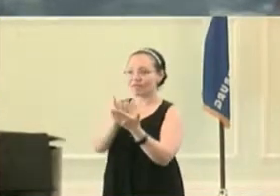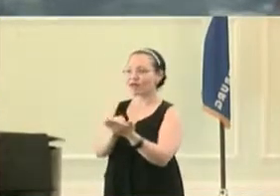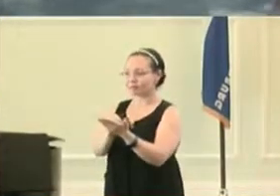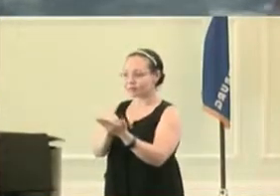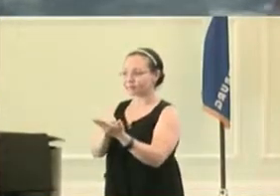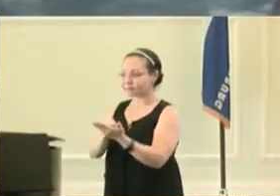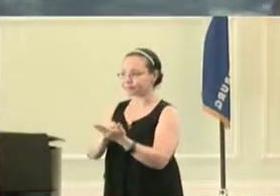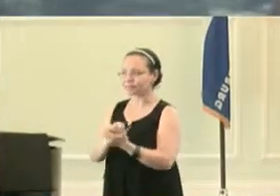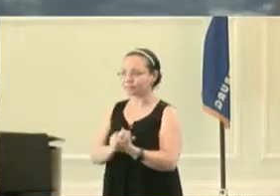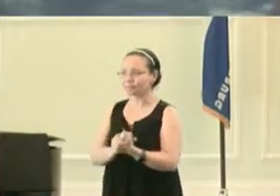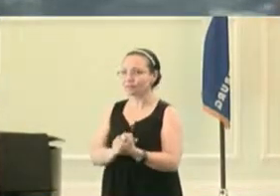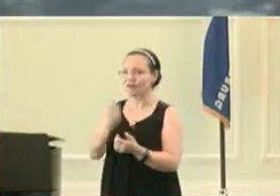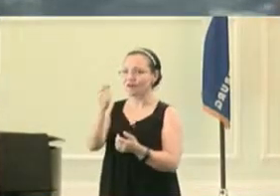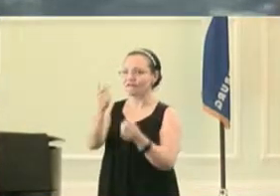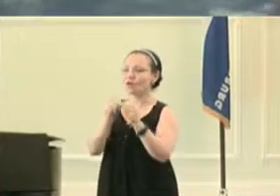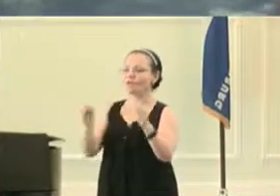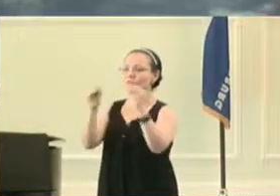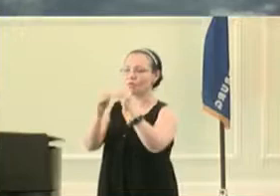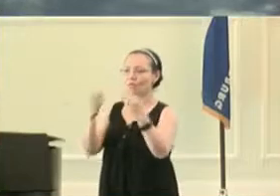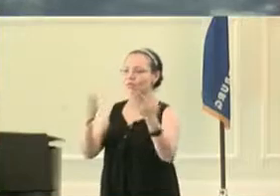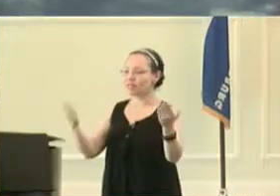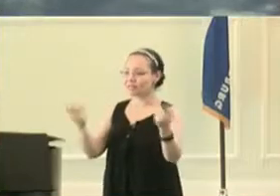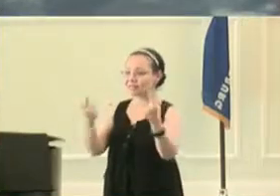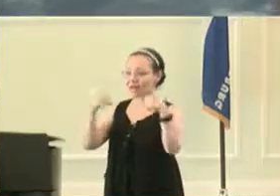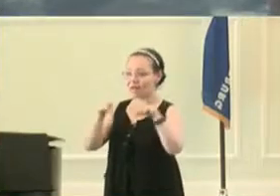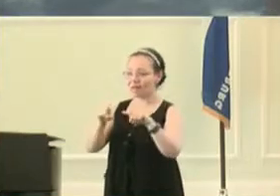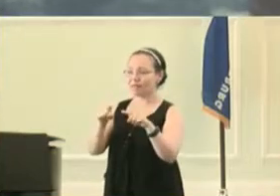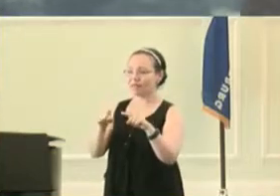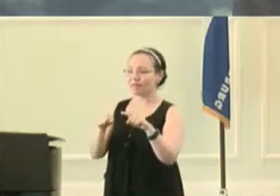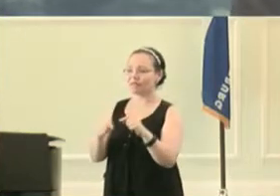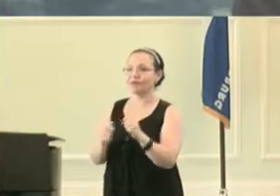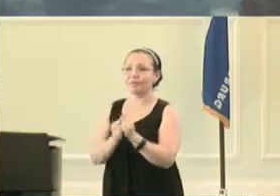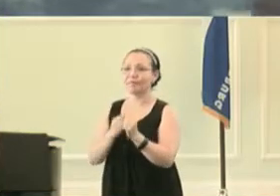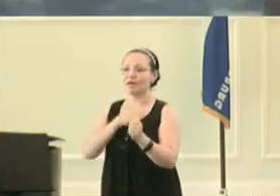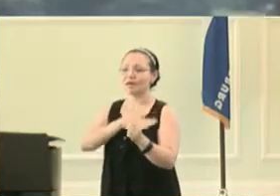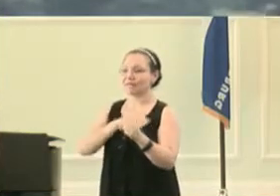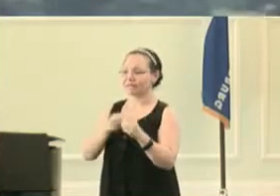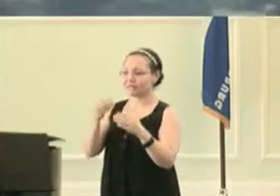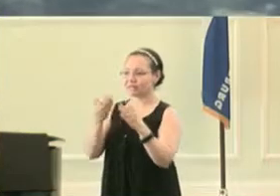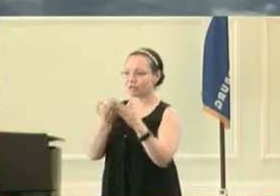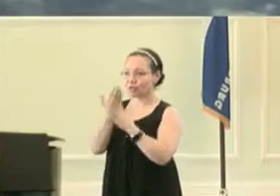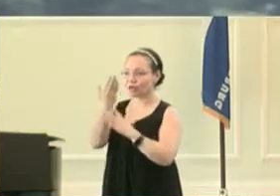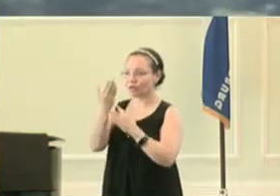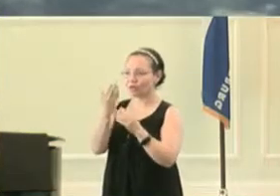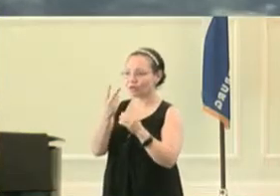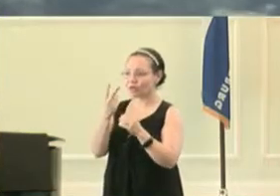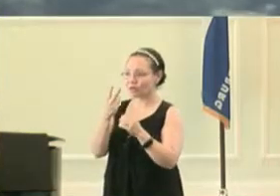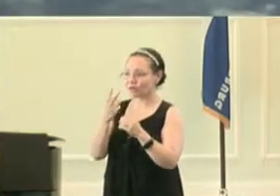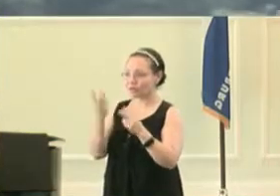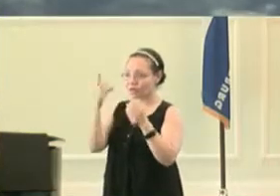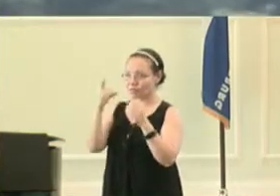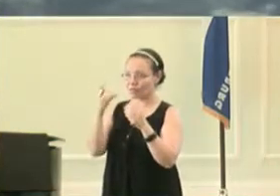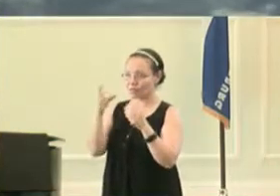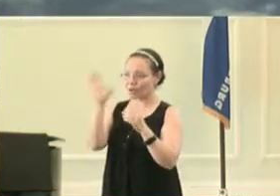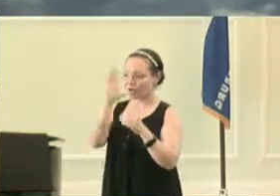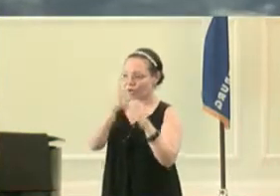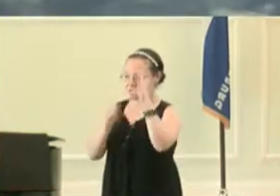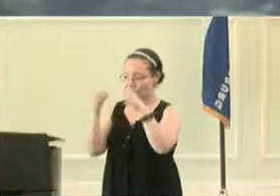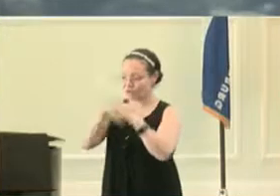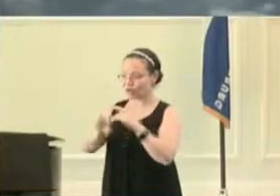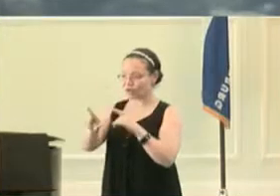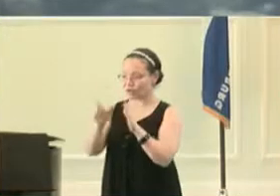Some of the upcoming events, there is an insert in your bulletin. It looks like this from Personal Ministries, and that